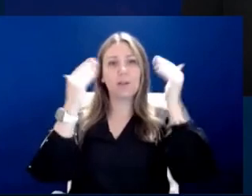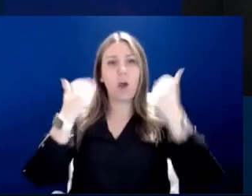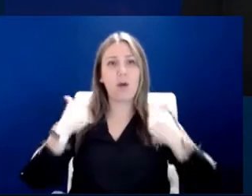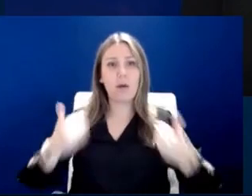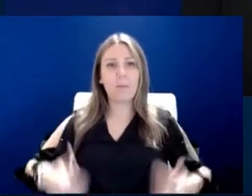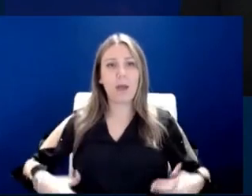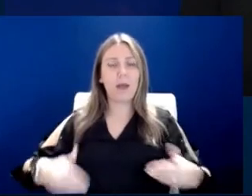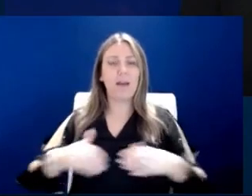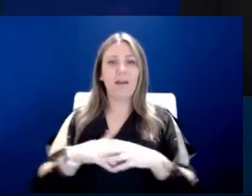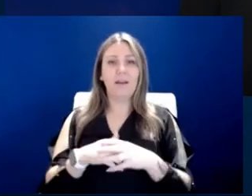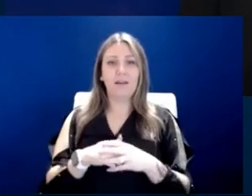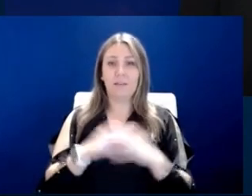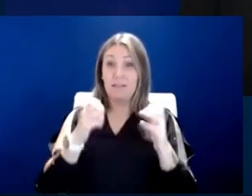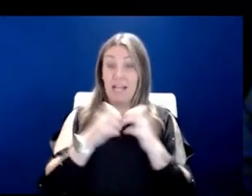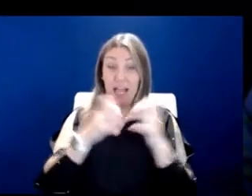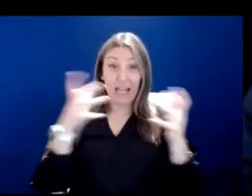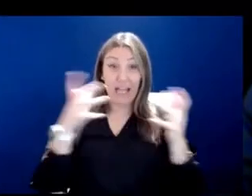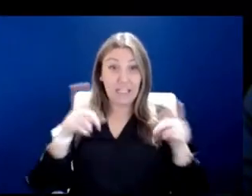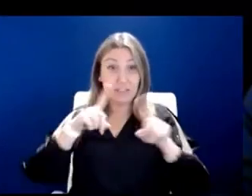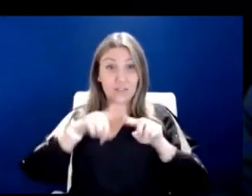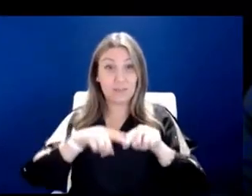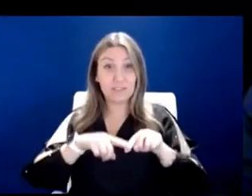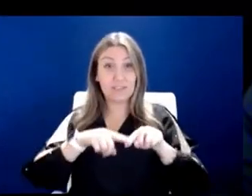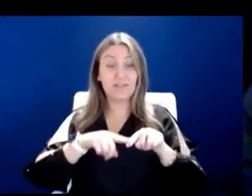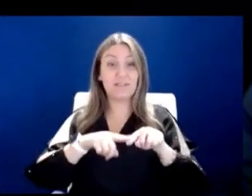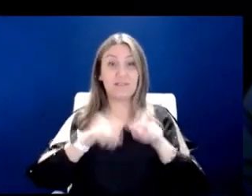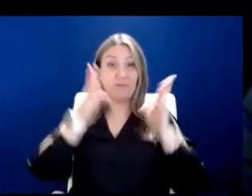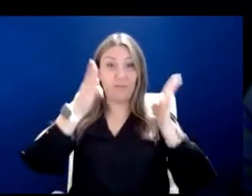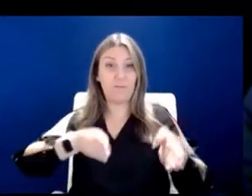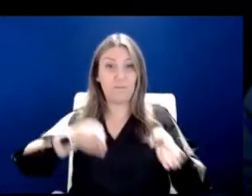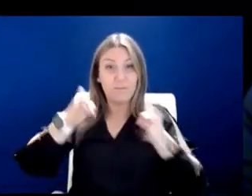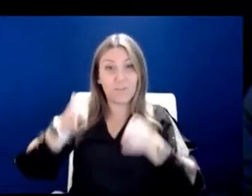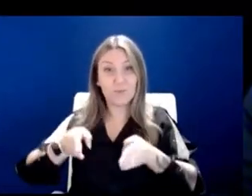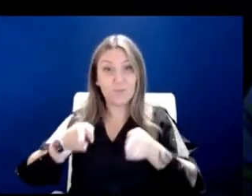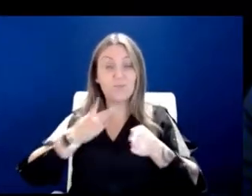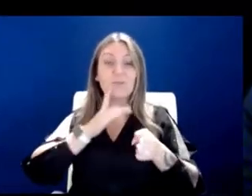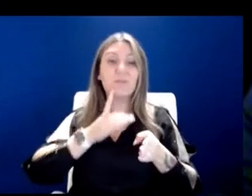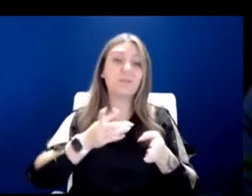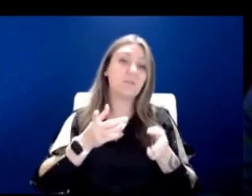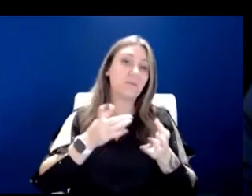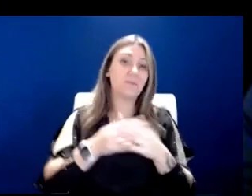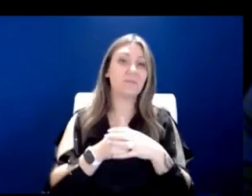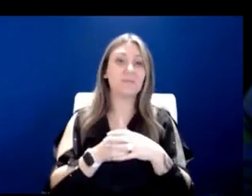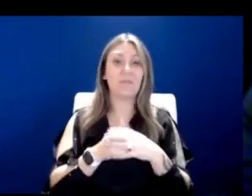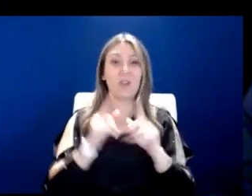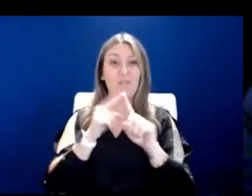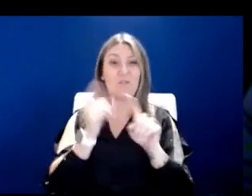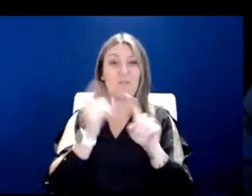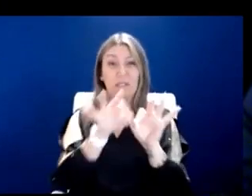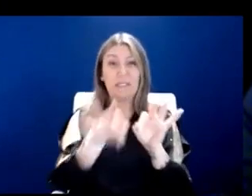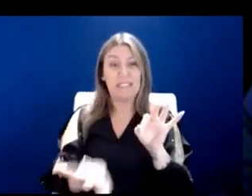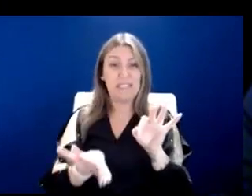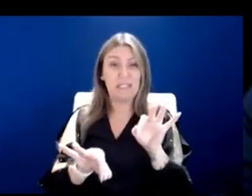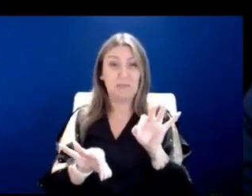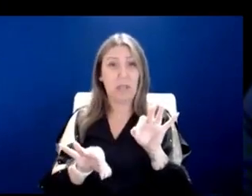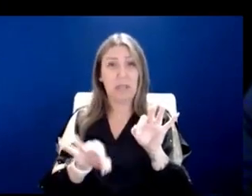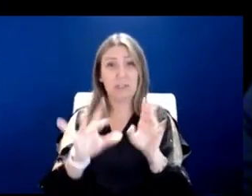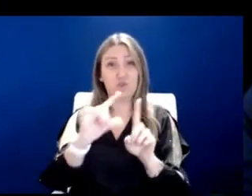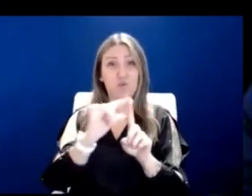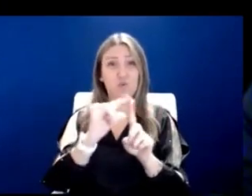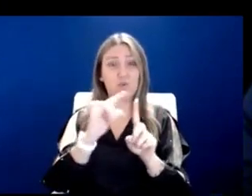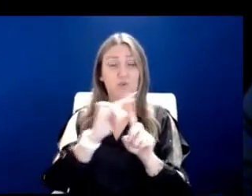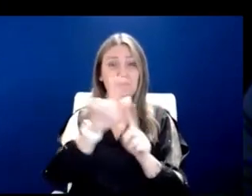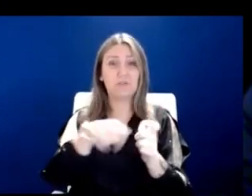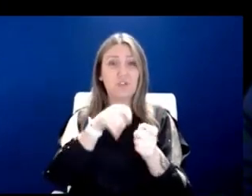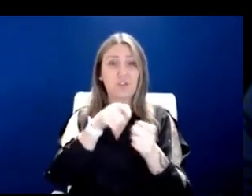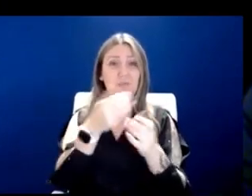A lot of that depends on the individual. Even just from a simplest term, there's a lot of certain markers we see on an